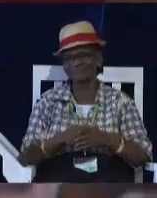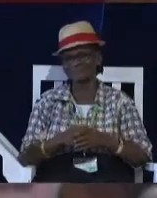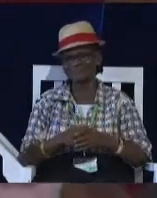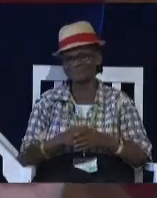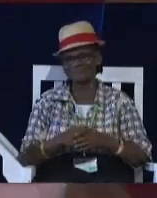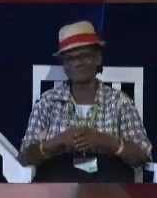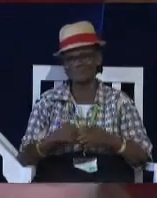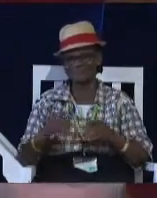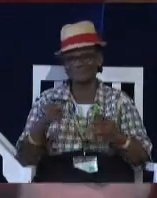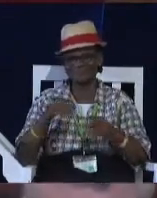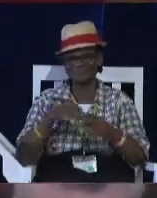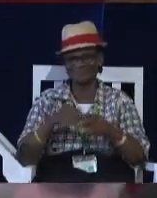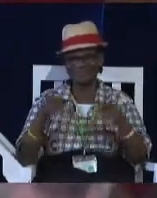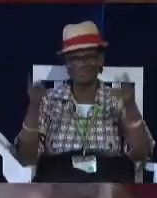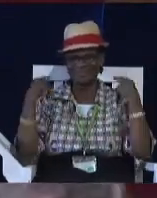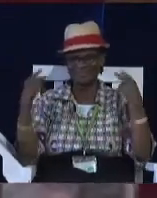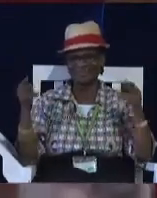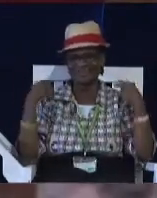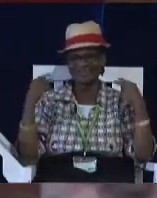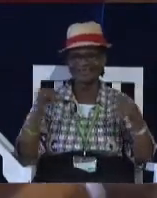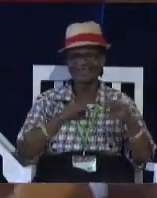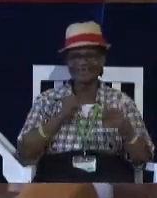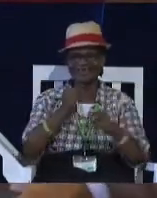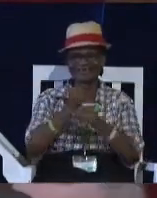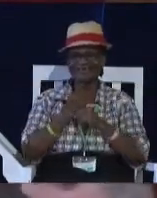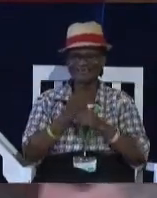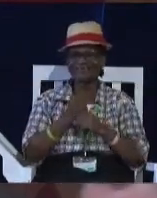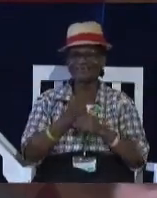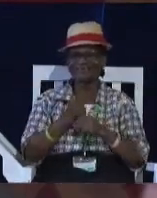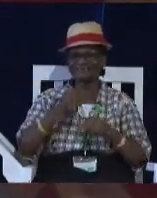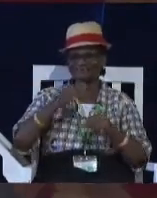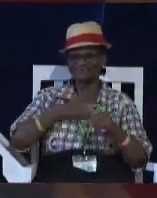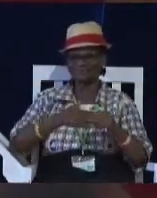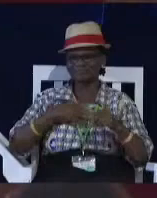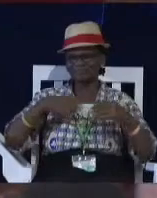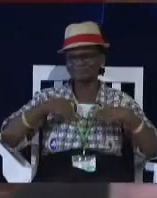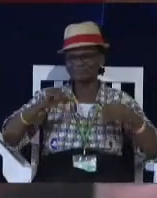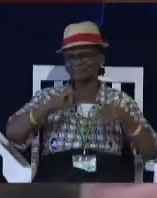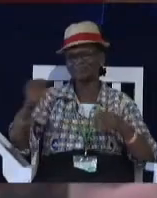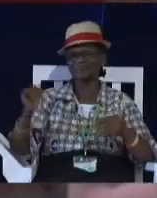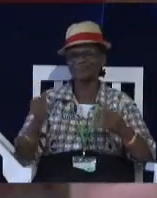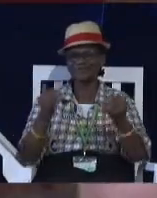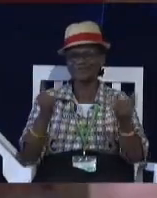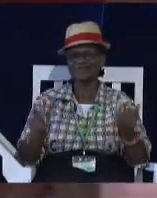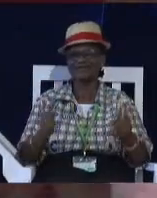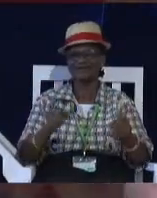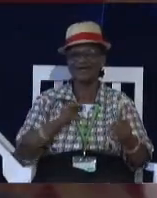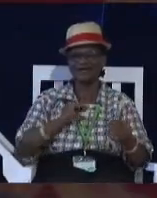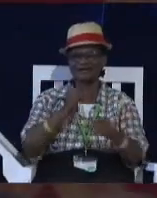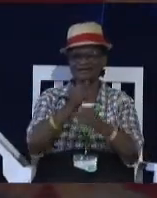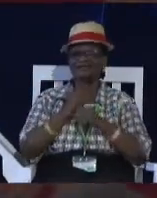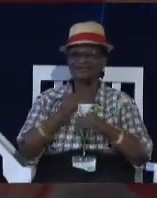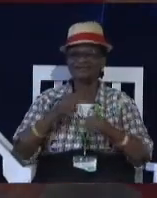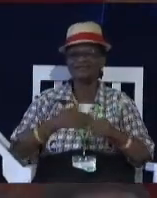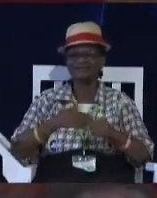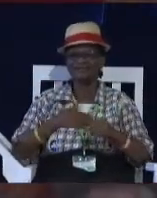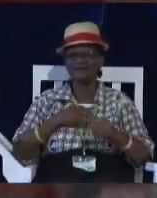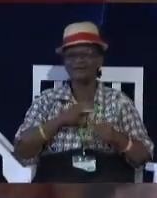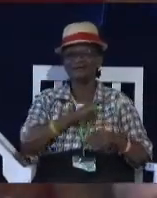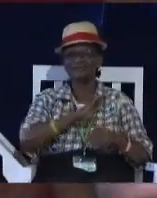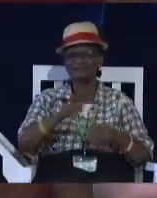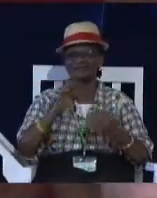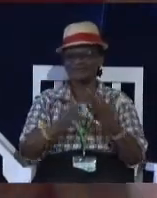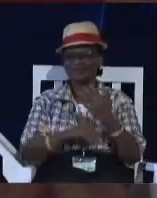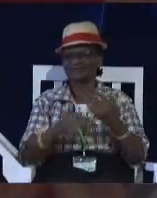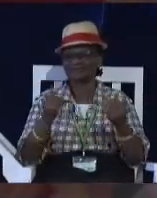my life. I receive my healing now. I receive my wholeness now." And you keep on talking to